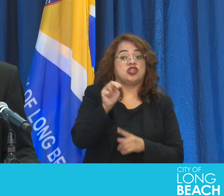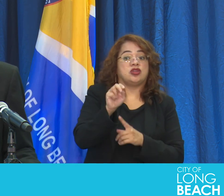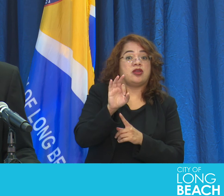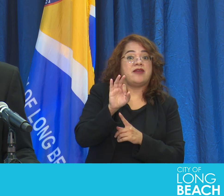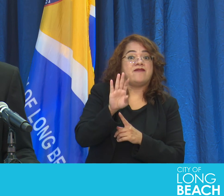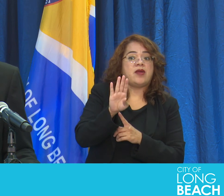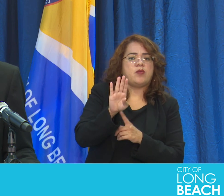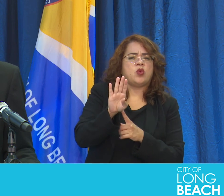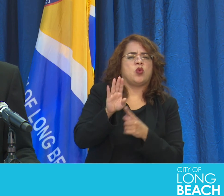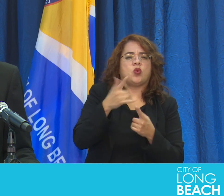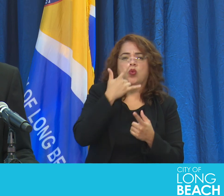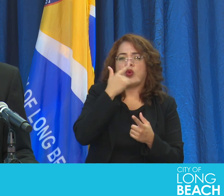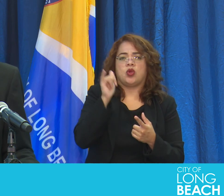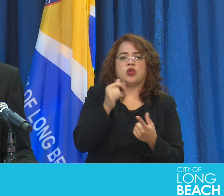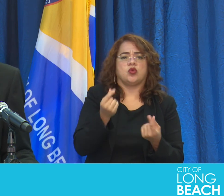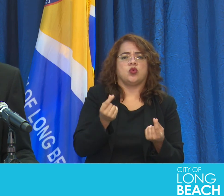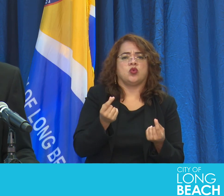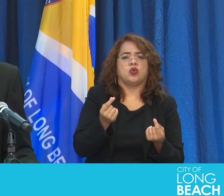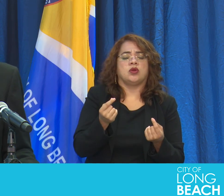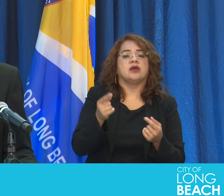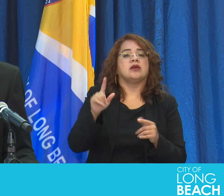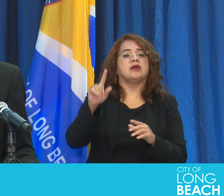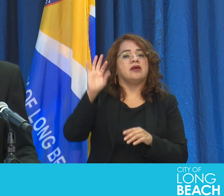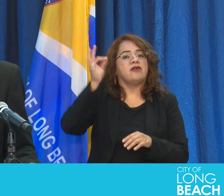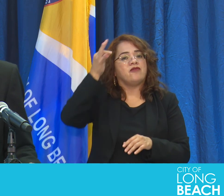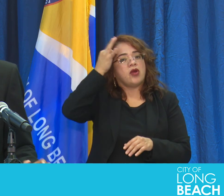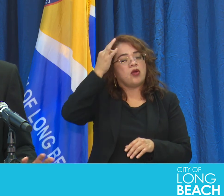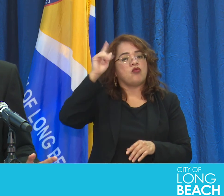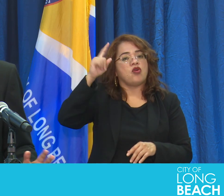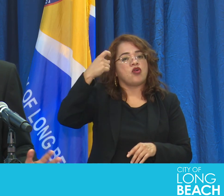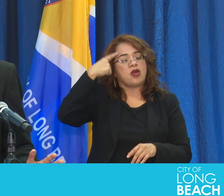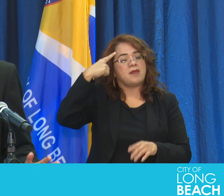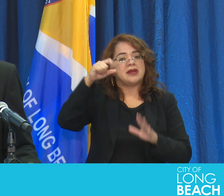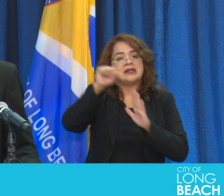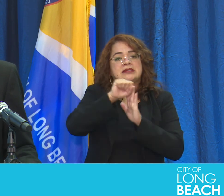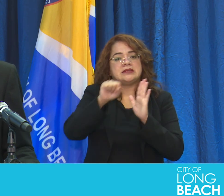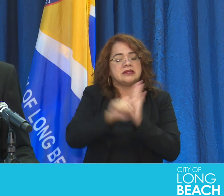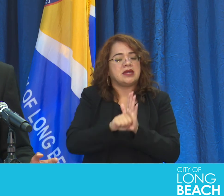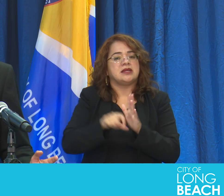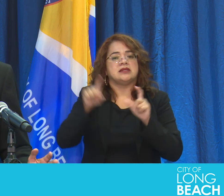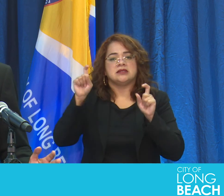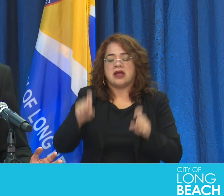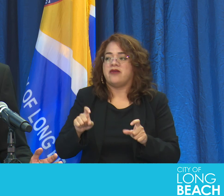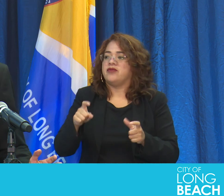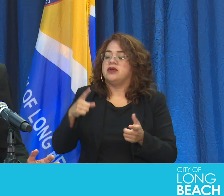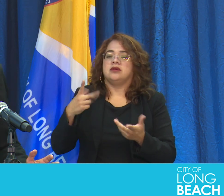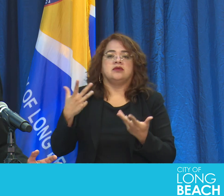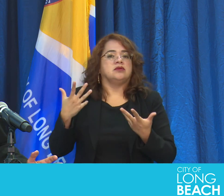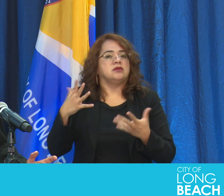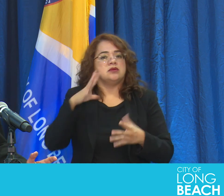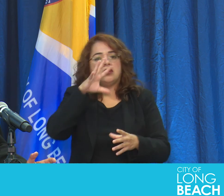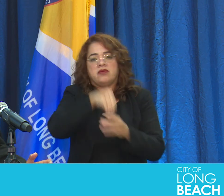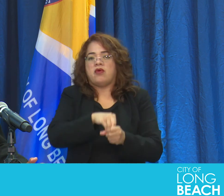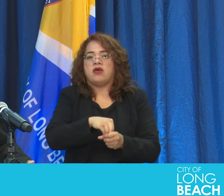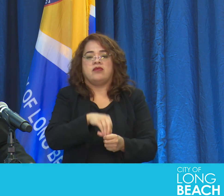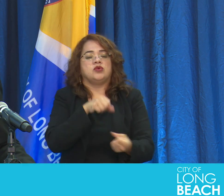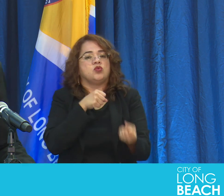spring, the federal government and the state are going to have to and will need to step in again and provide support for